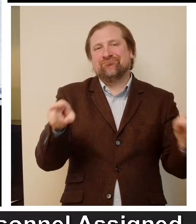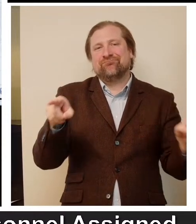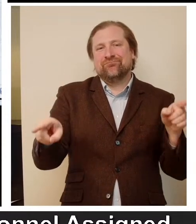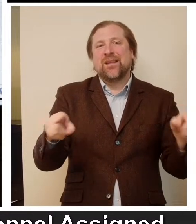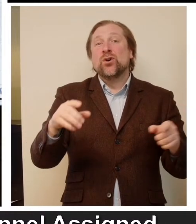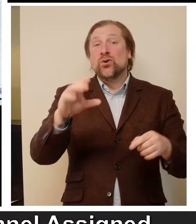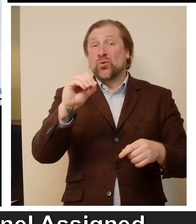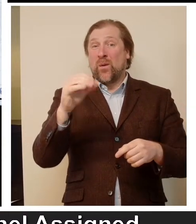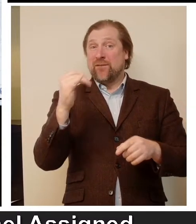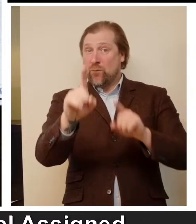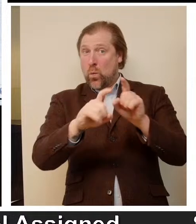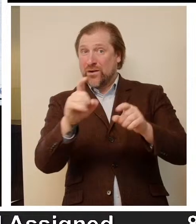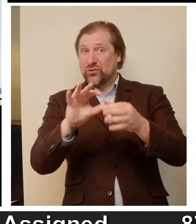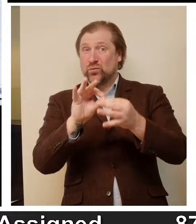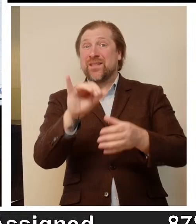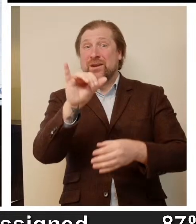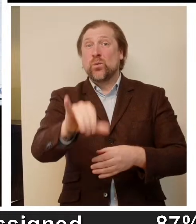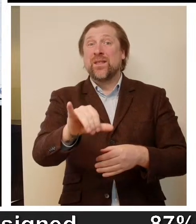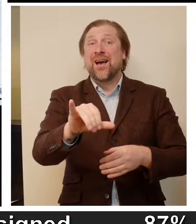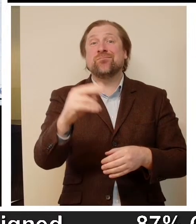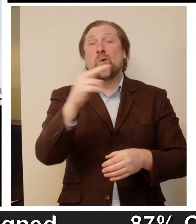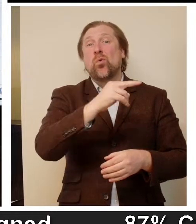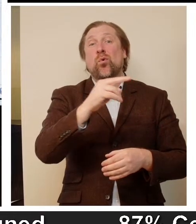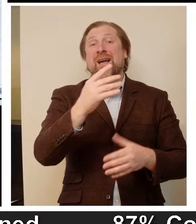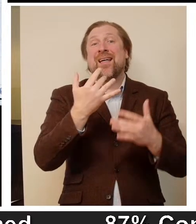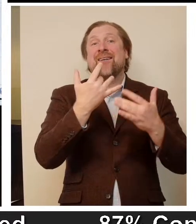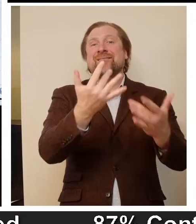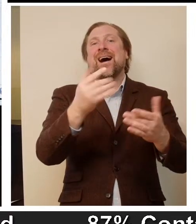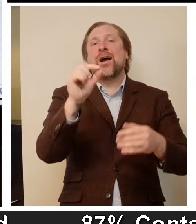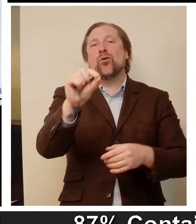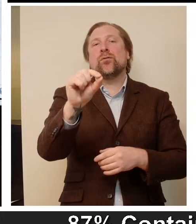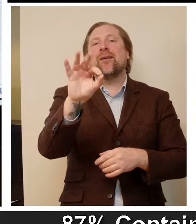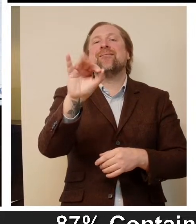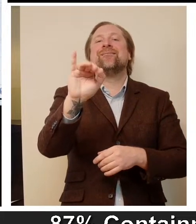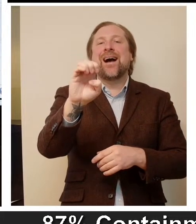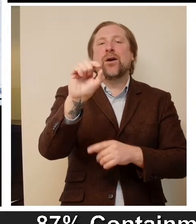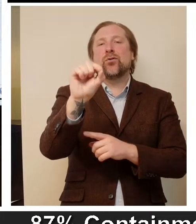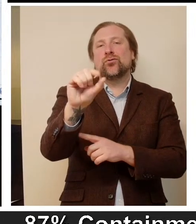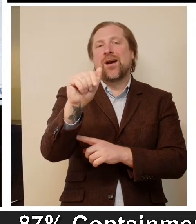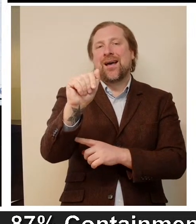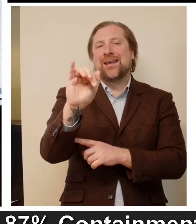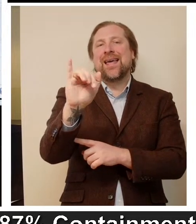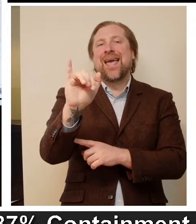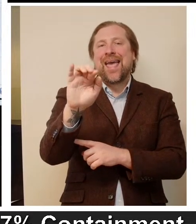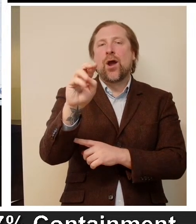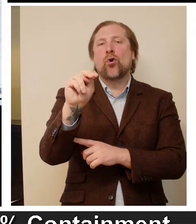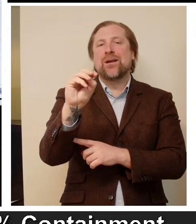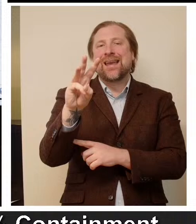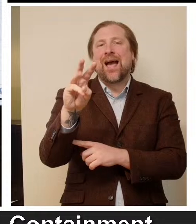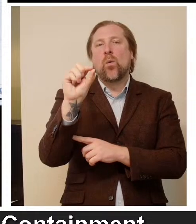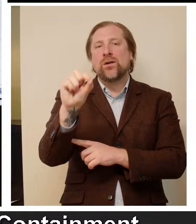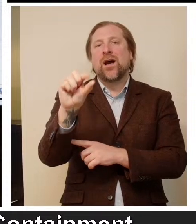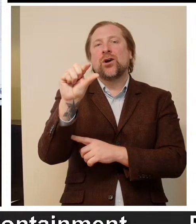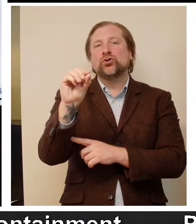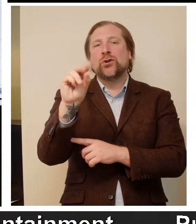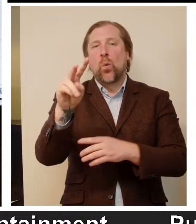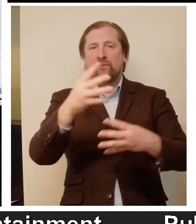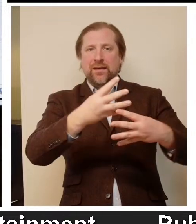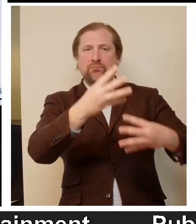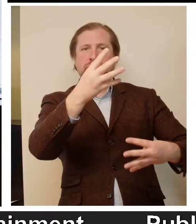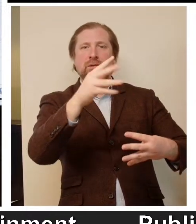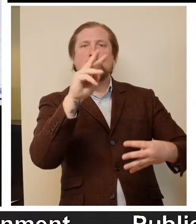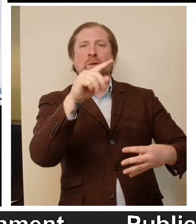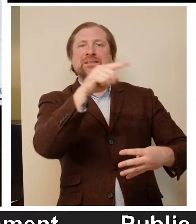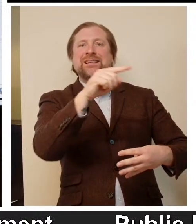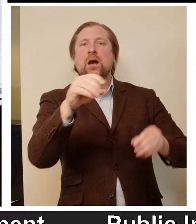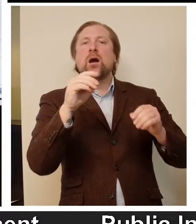additional questions in relation to that, take a look at that fire.airnow.gov site. On the top bar, you'll see opportunities to maybe